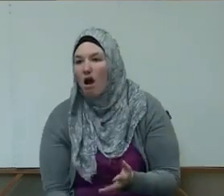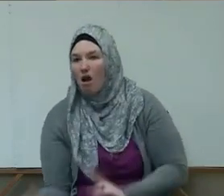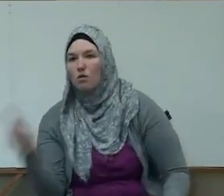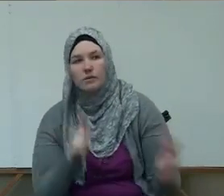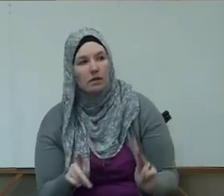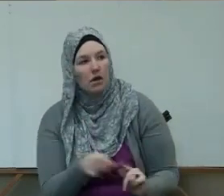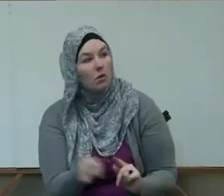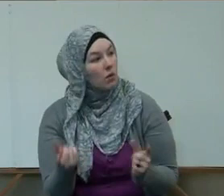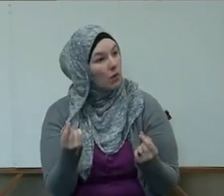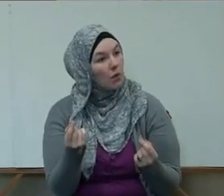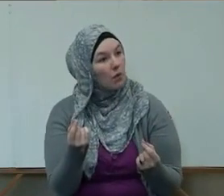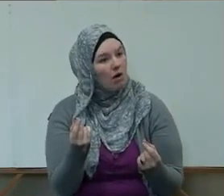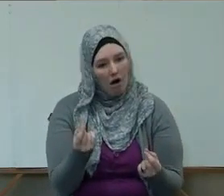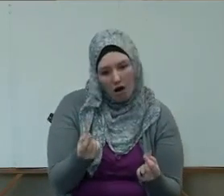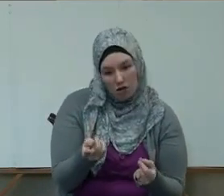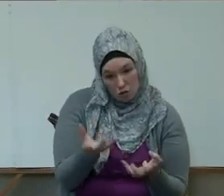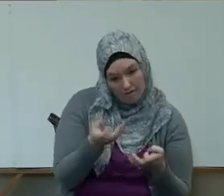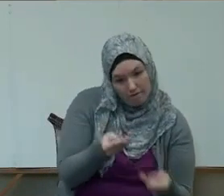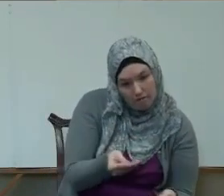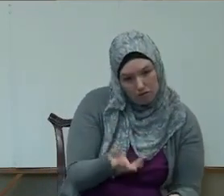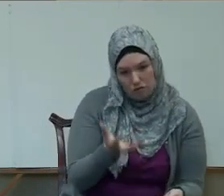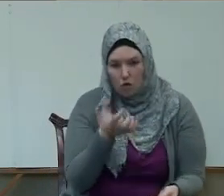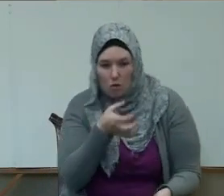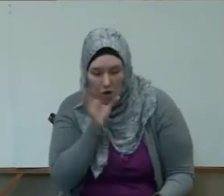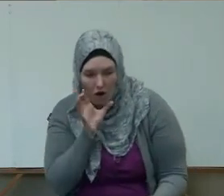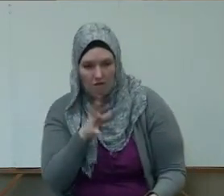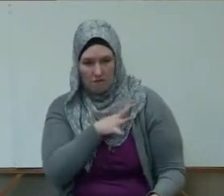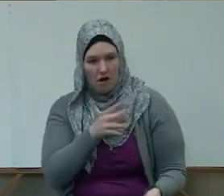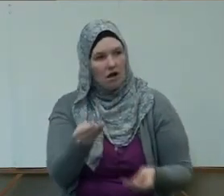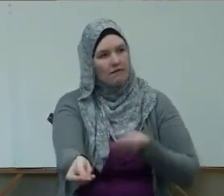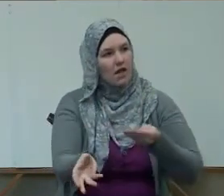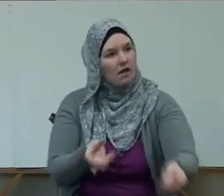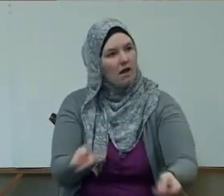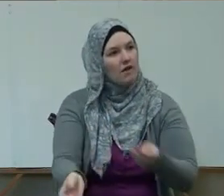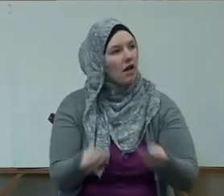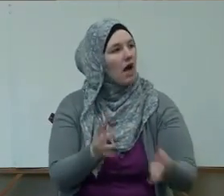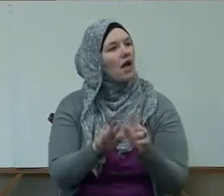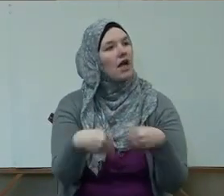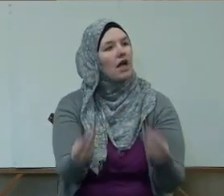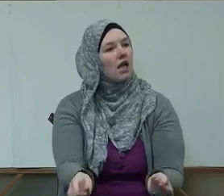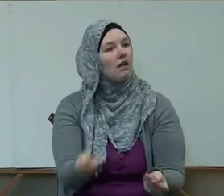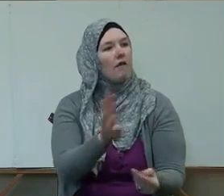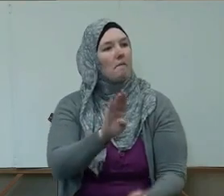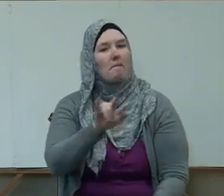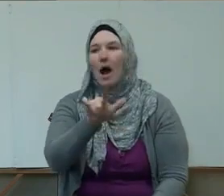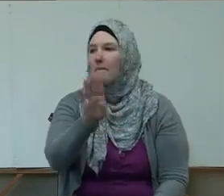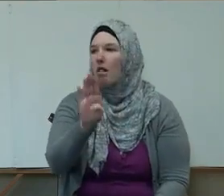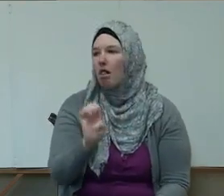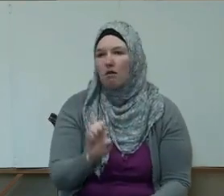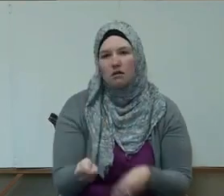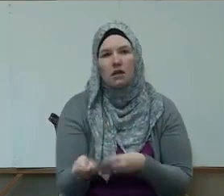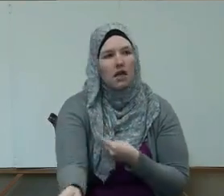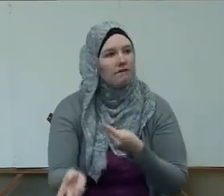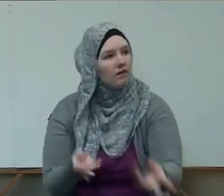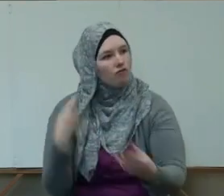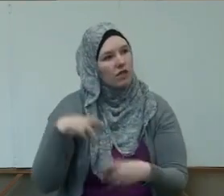also needs to stop. Islam, in fact, while it prohibits us from fighting anyone